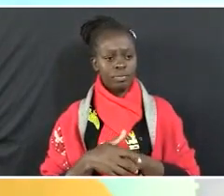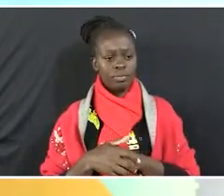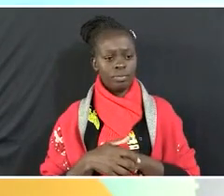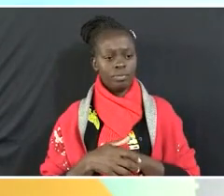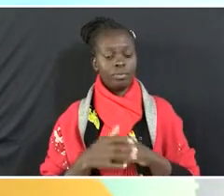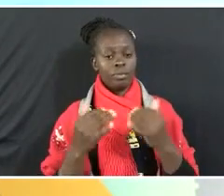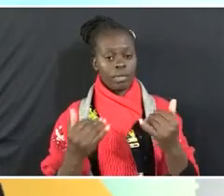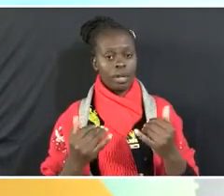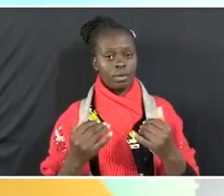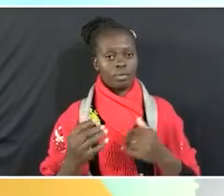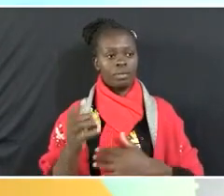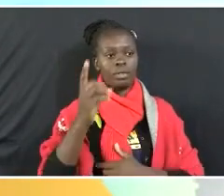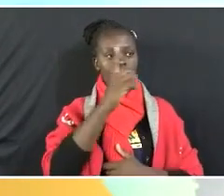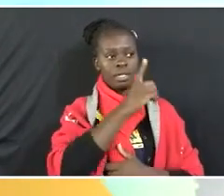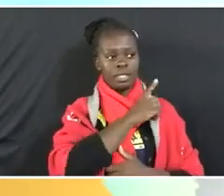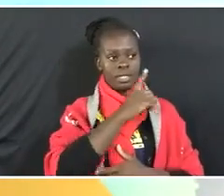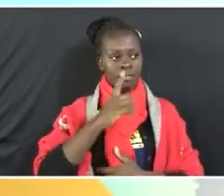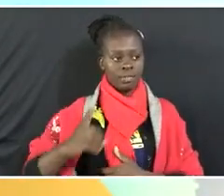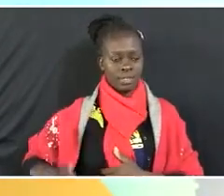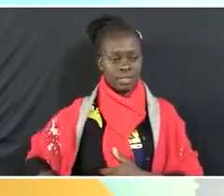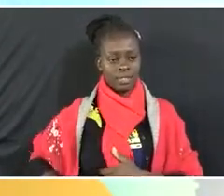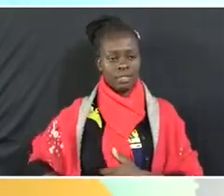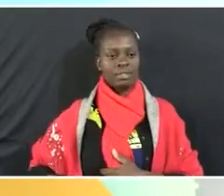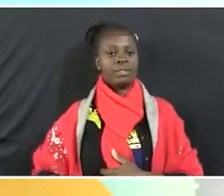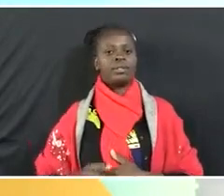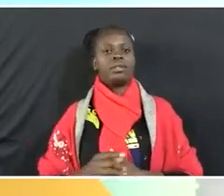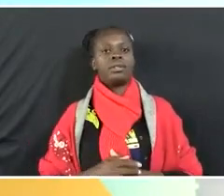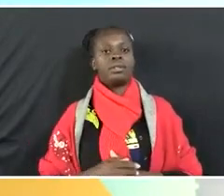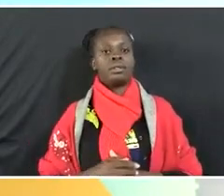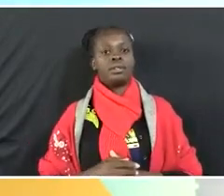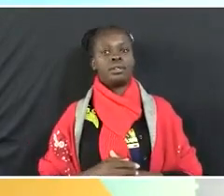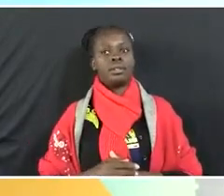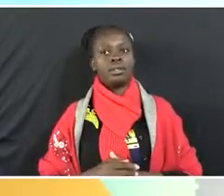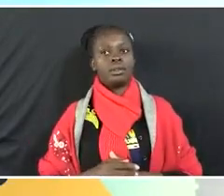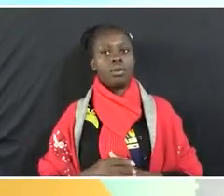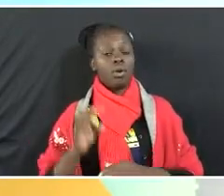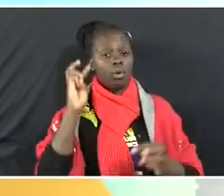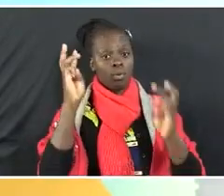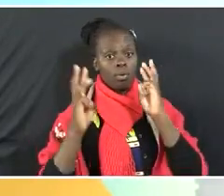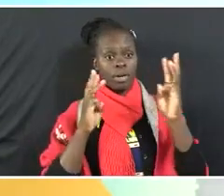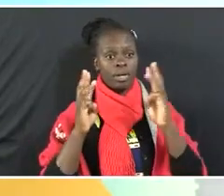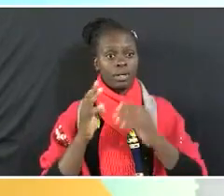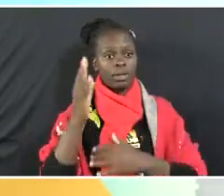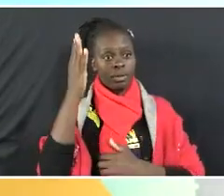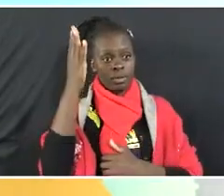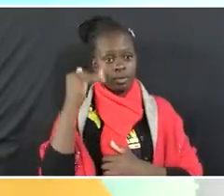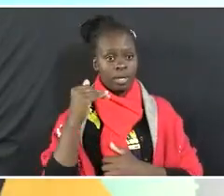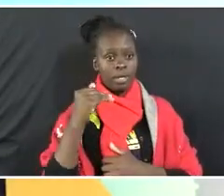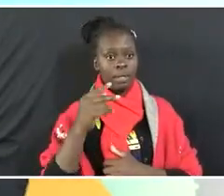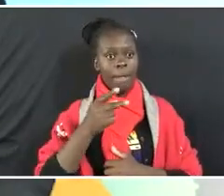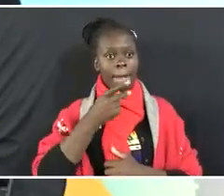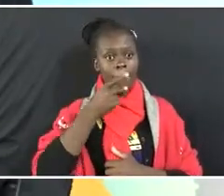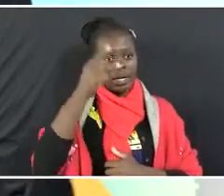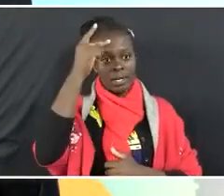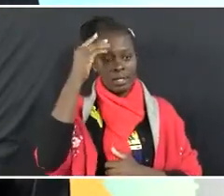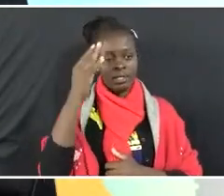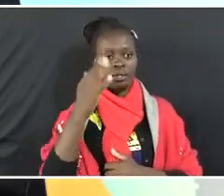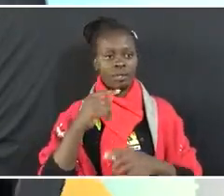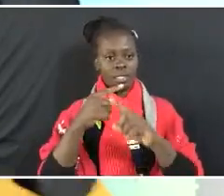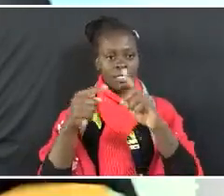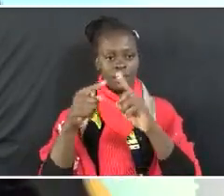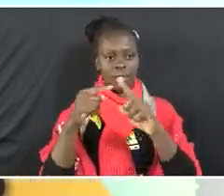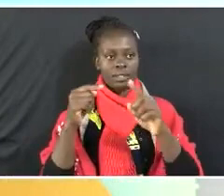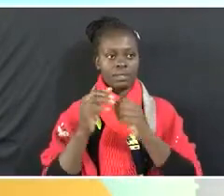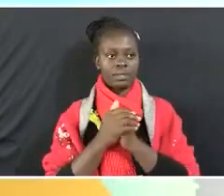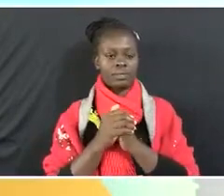Now, David is about to be killed by the son. The son has set armies to come and look for the father